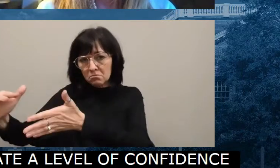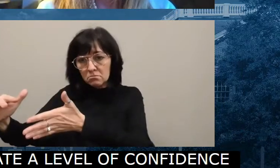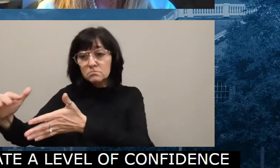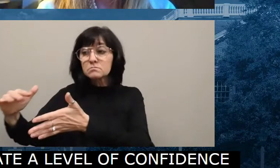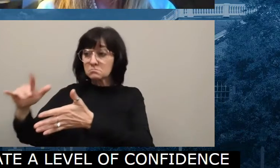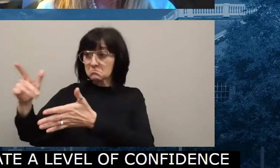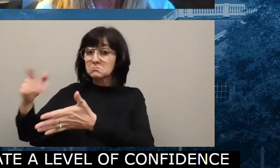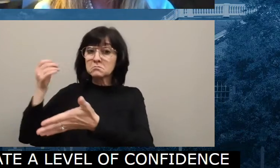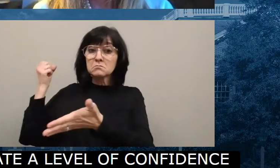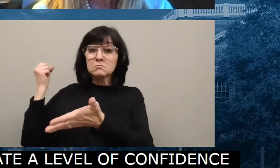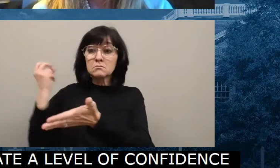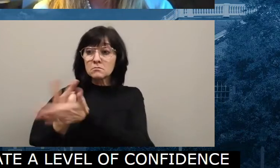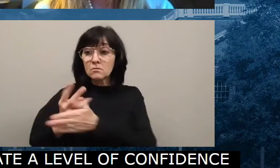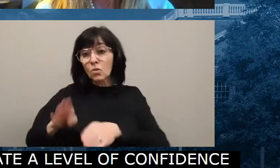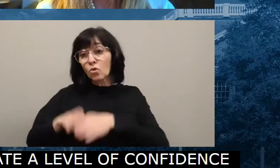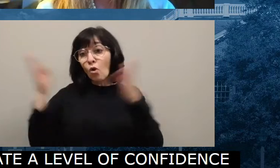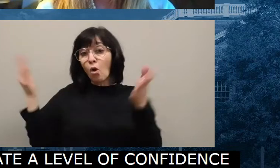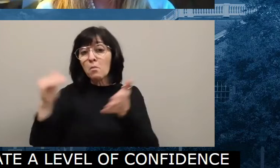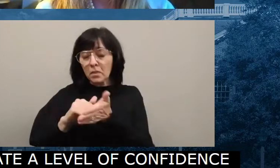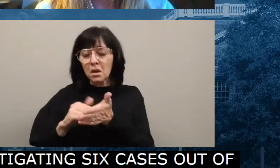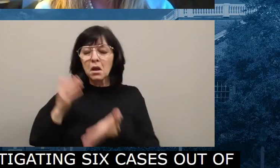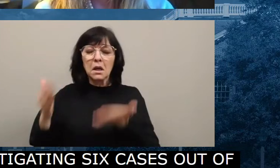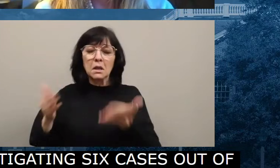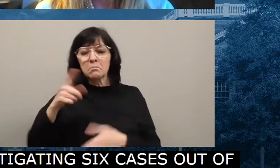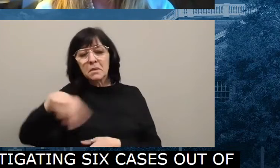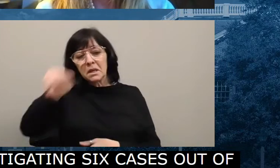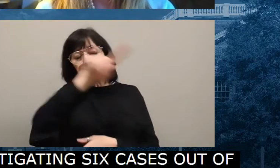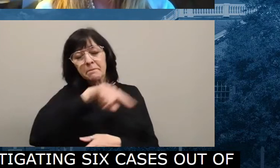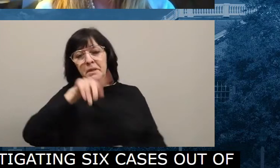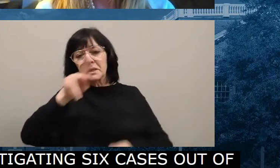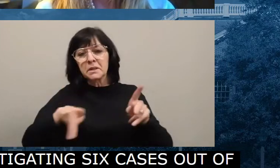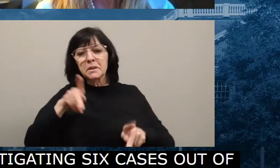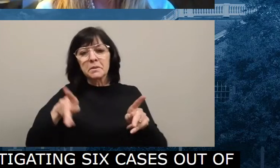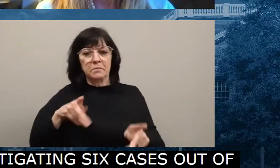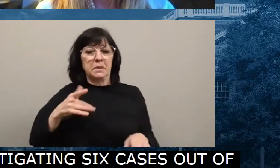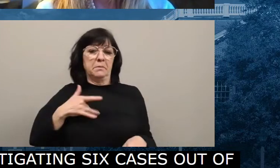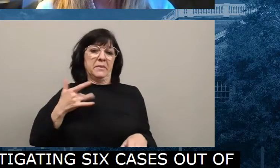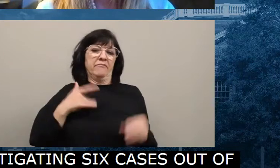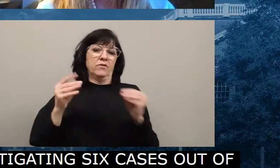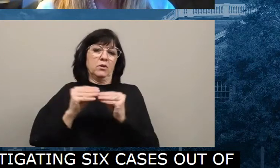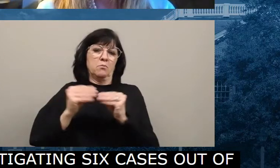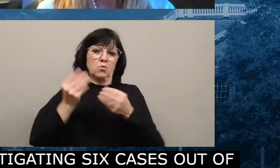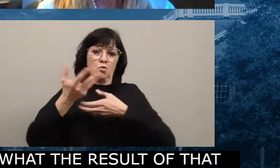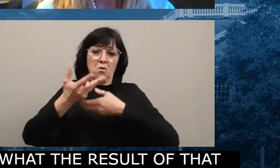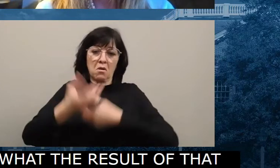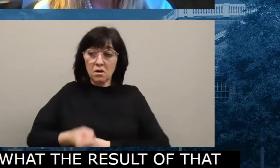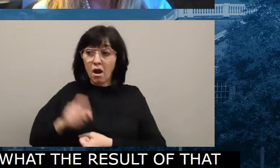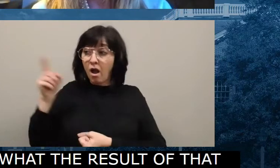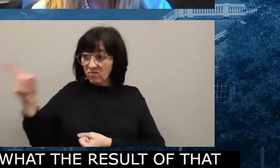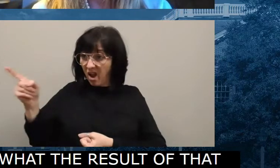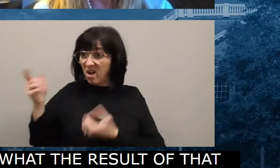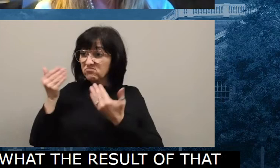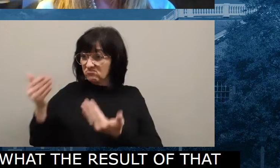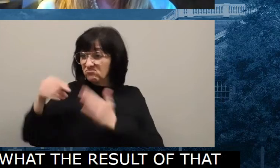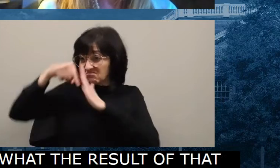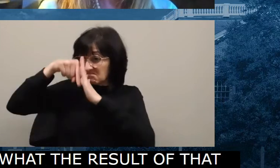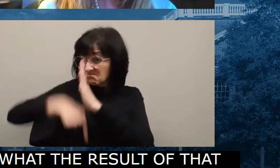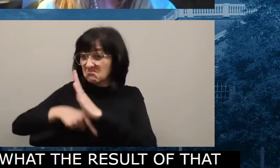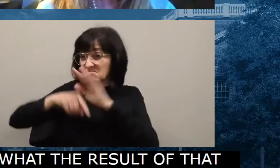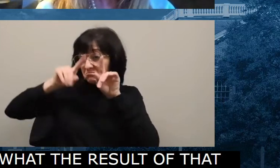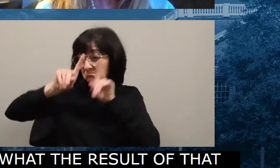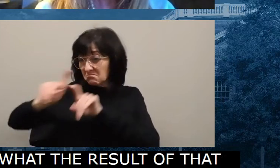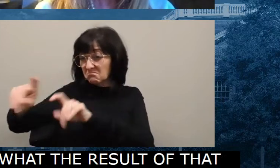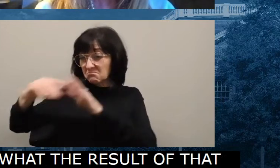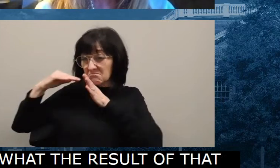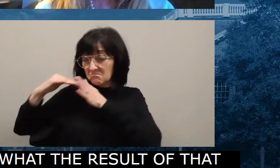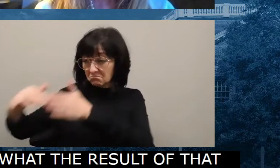is. But we do expect, and we're conscious of hesitancy. We have some messaging that we're going to continue to push out there to try to address it, and